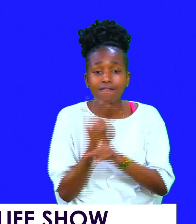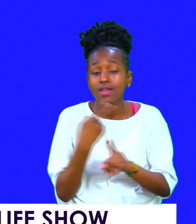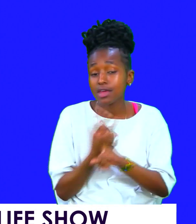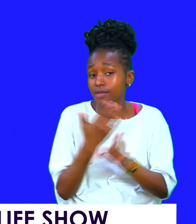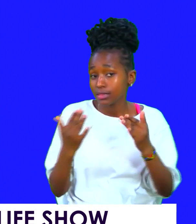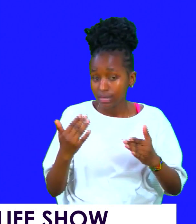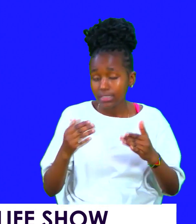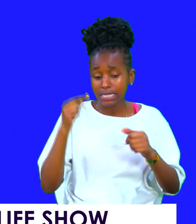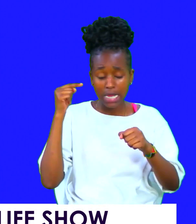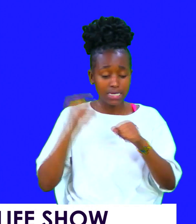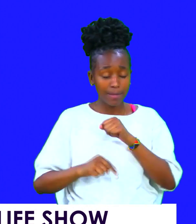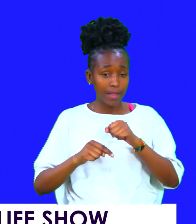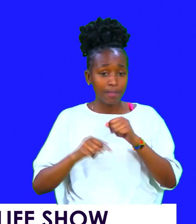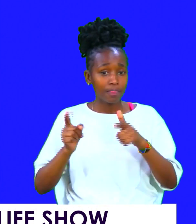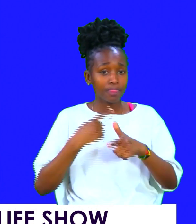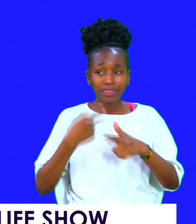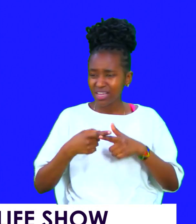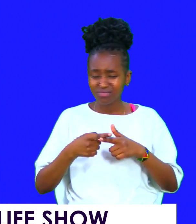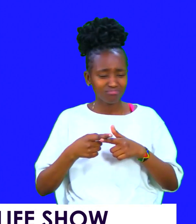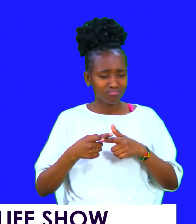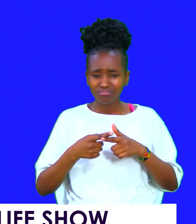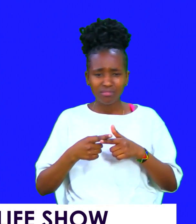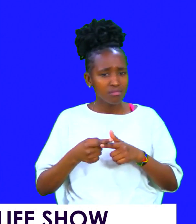meant to create our souls and make us strong.